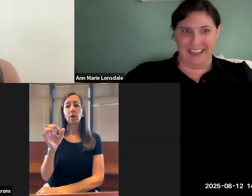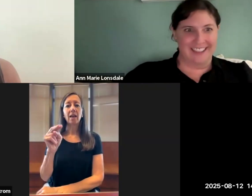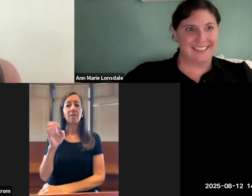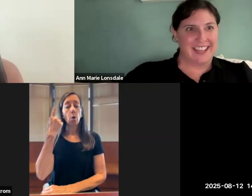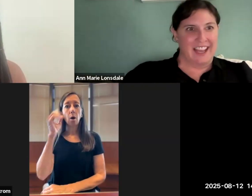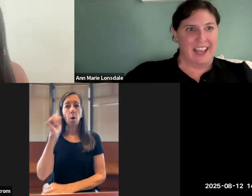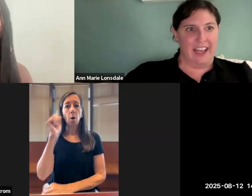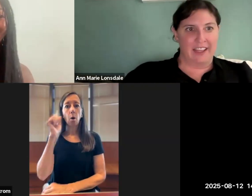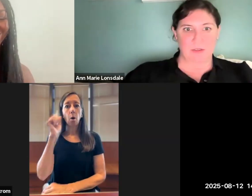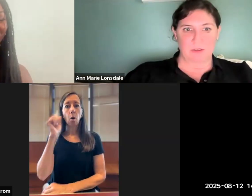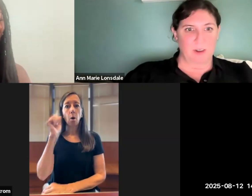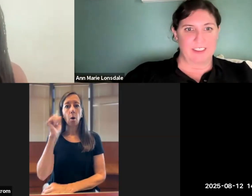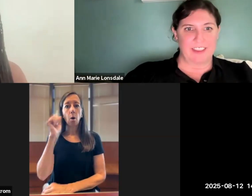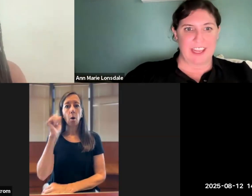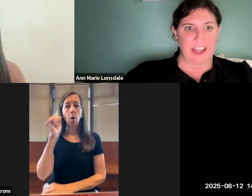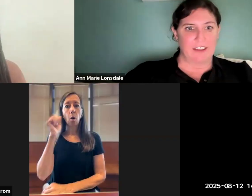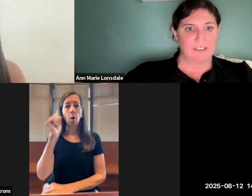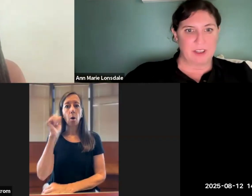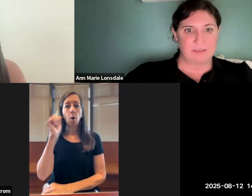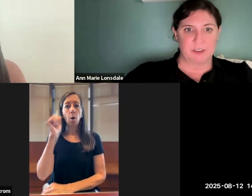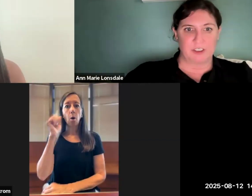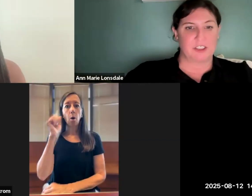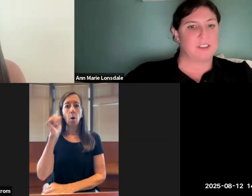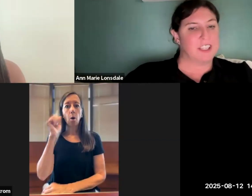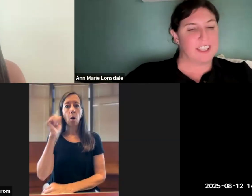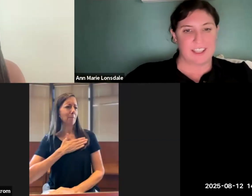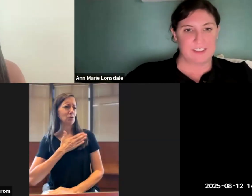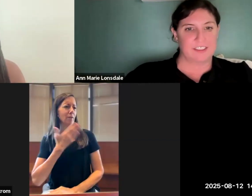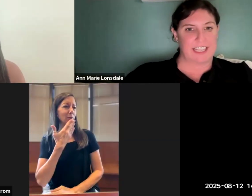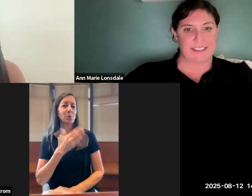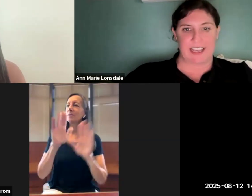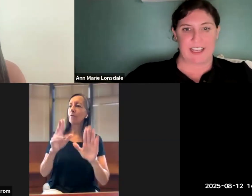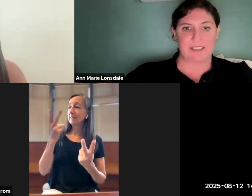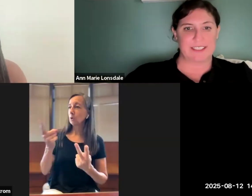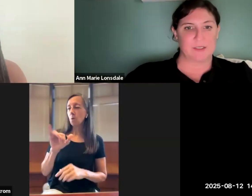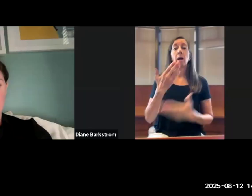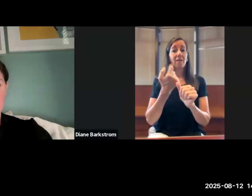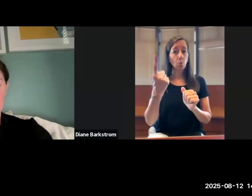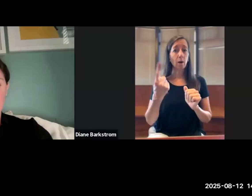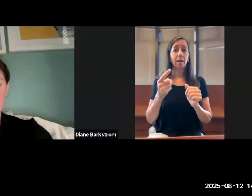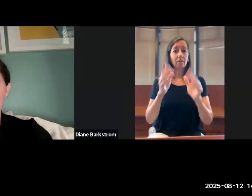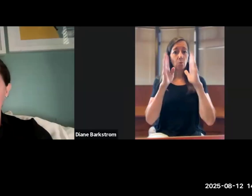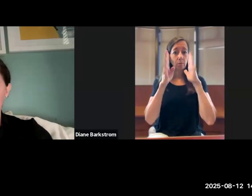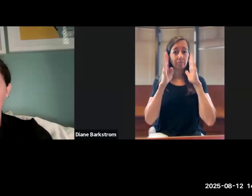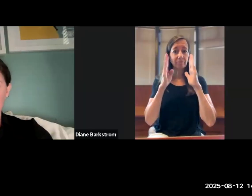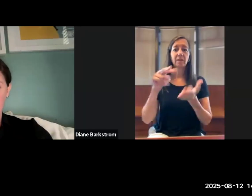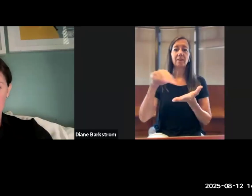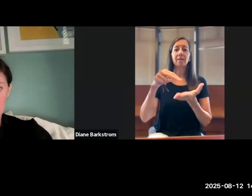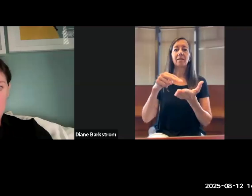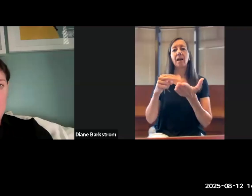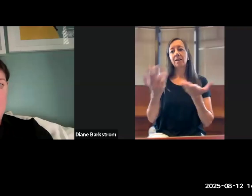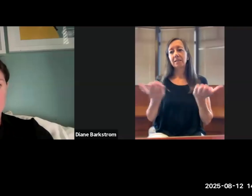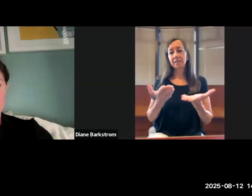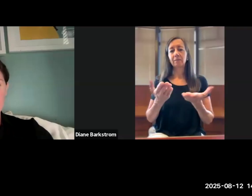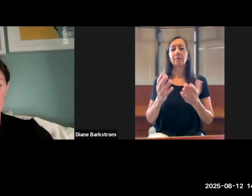as always. And I want to thank everyone for tuning in to Dance.NYC's webinar on the DWR